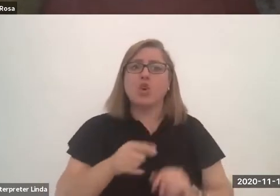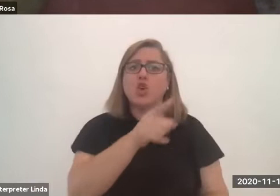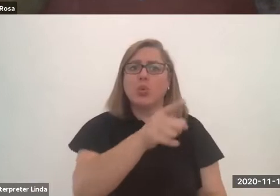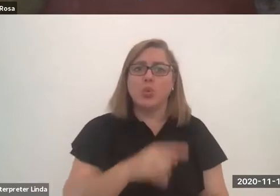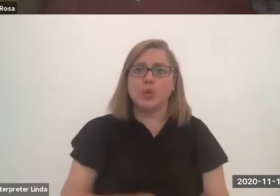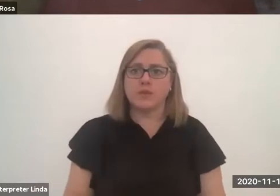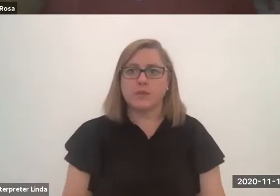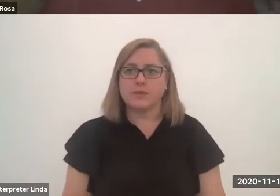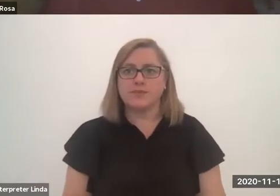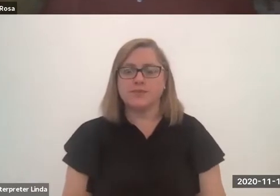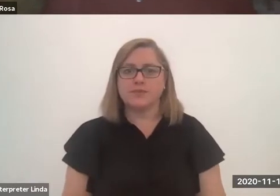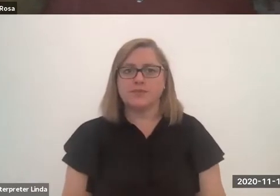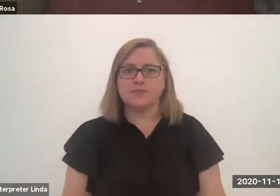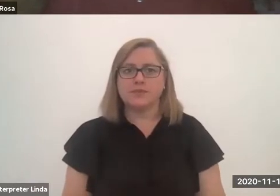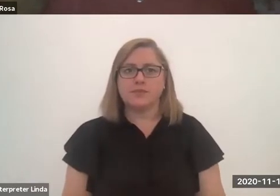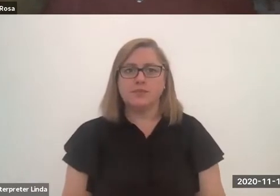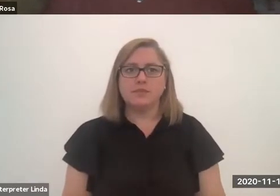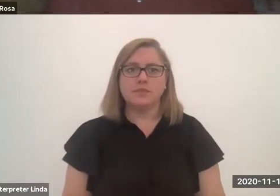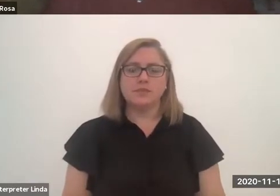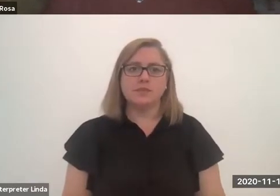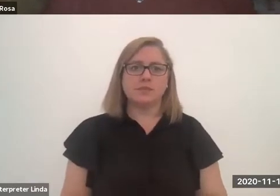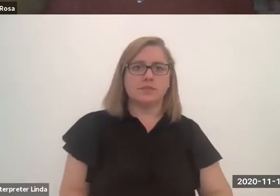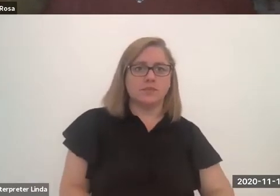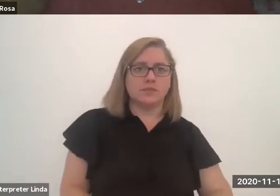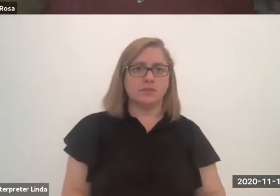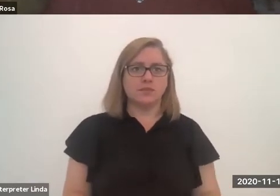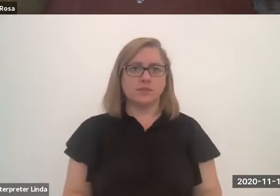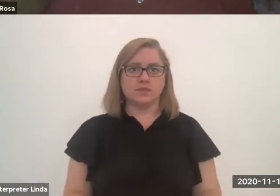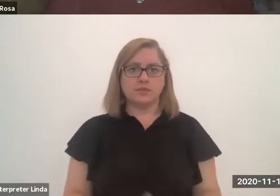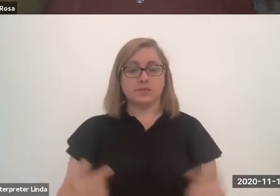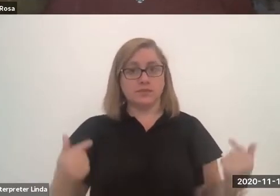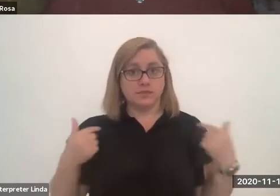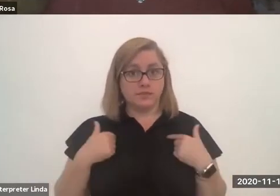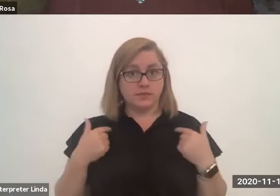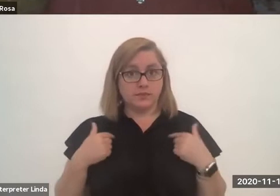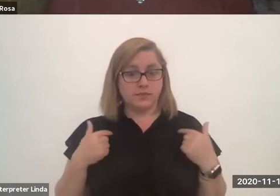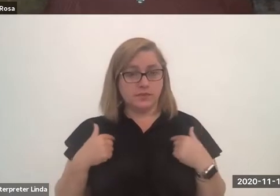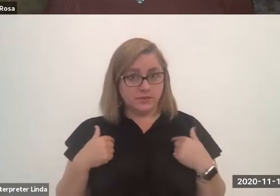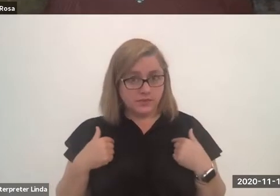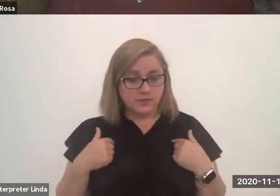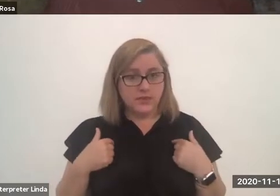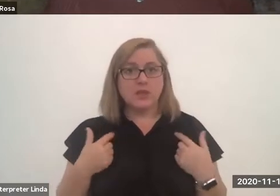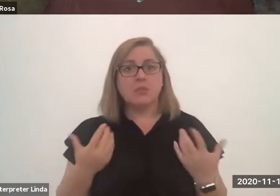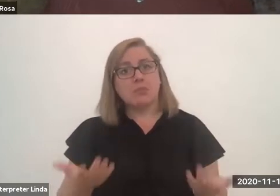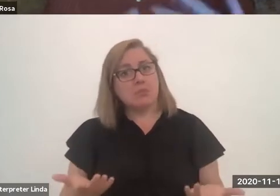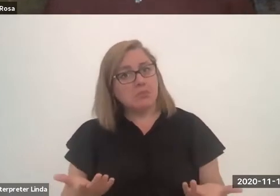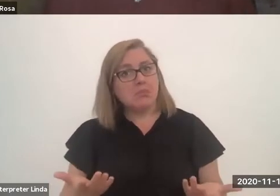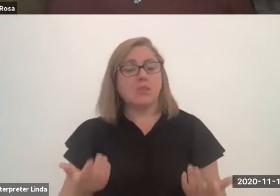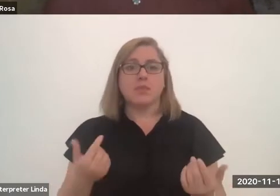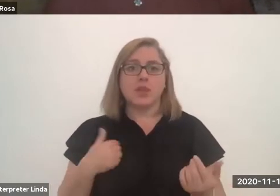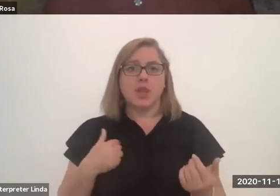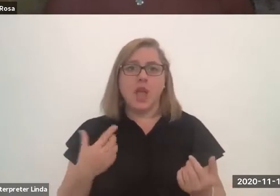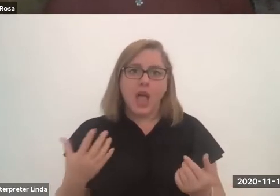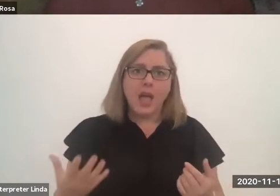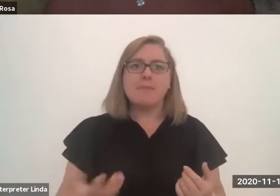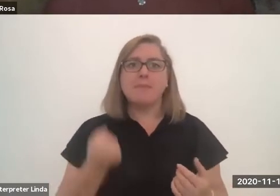so I guess for me, I can't help be part and contribute to